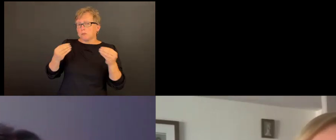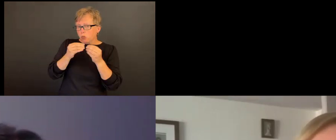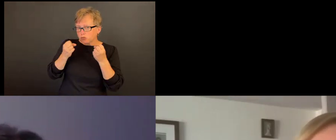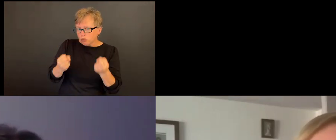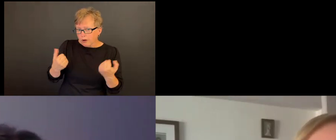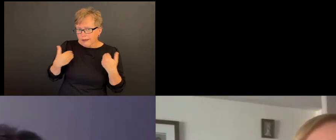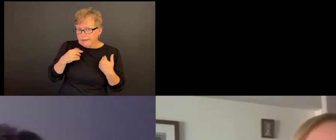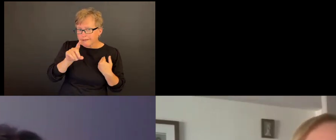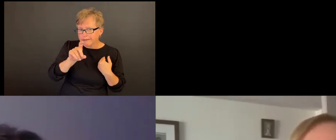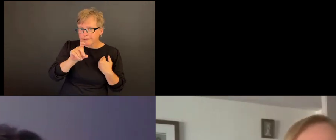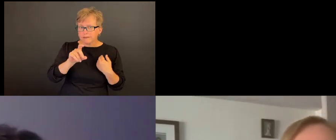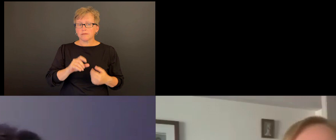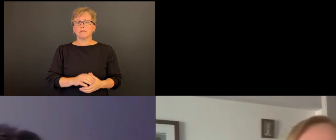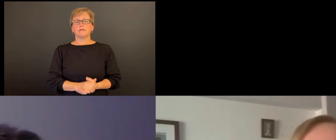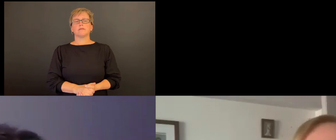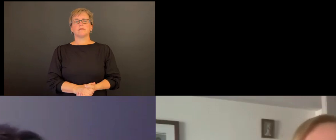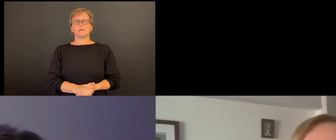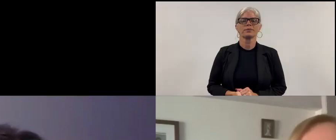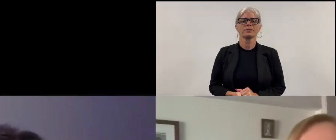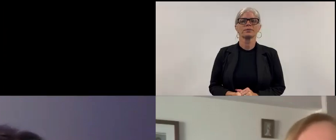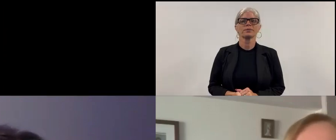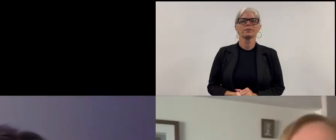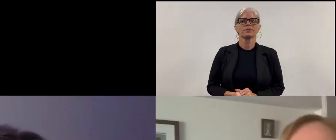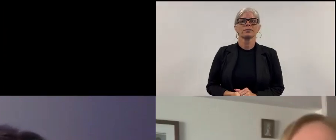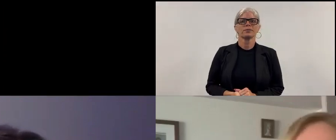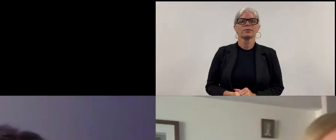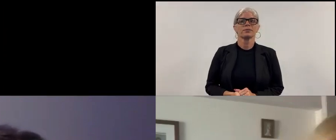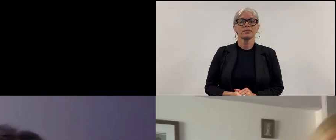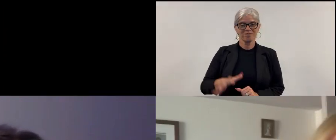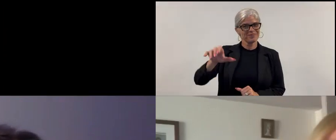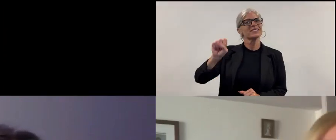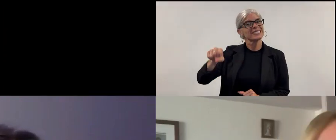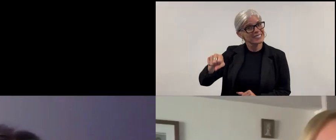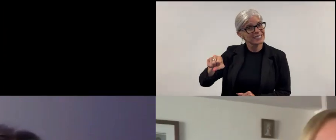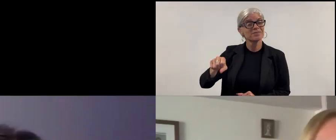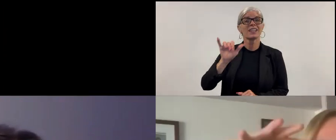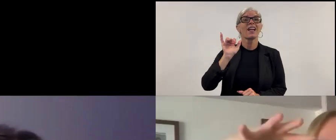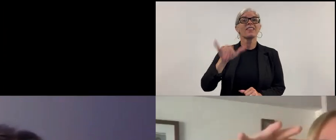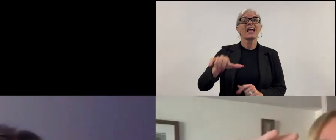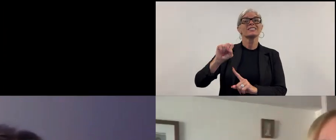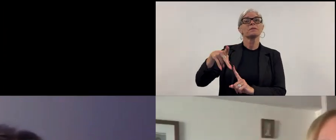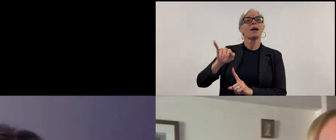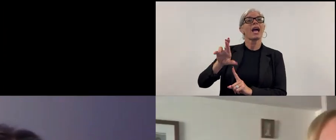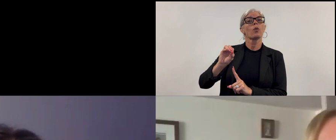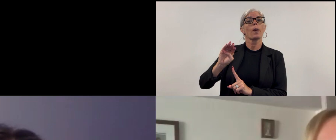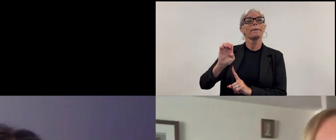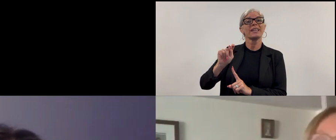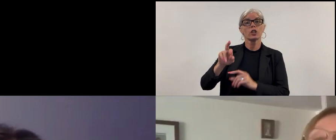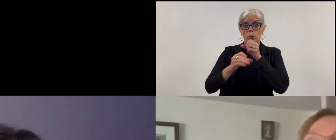other things that people could be doing at home? Yeah, so incentive spirometer helps with